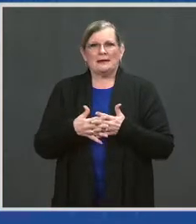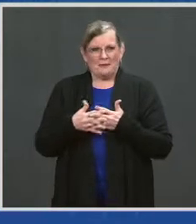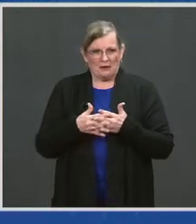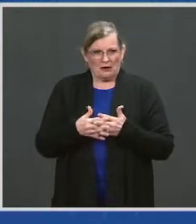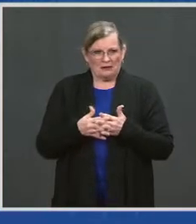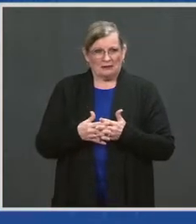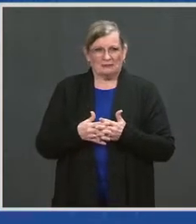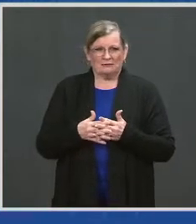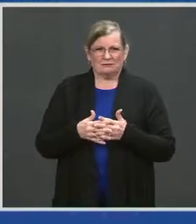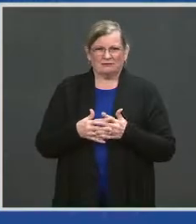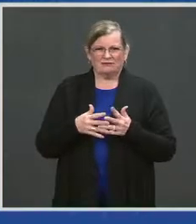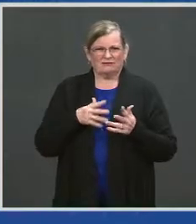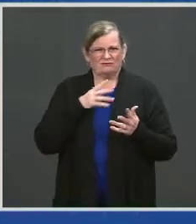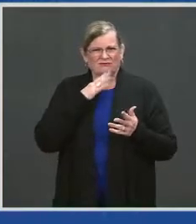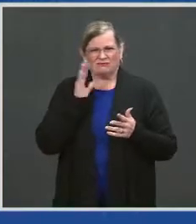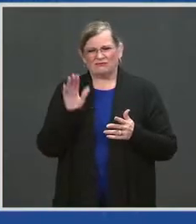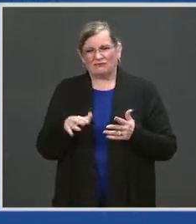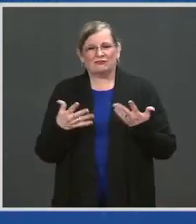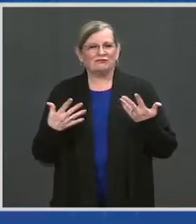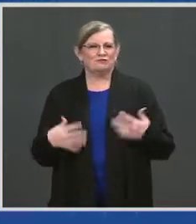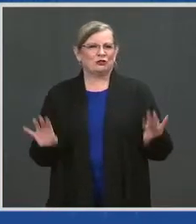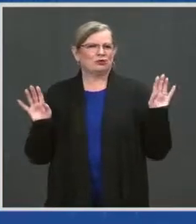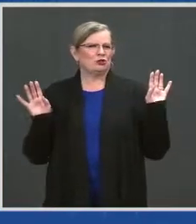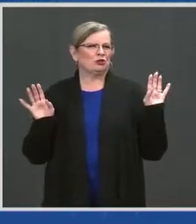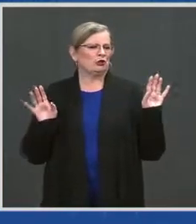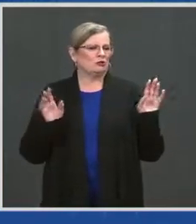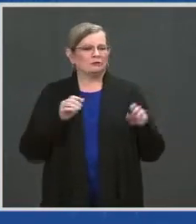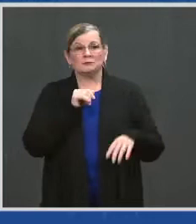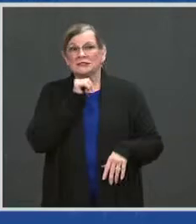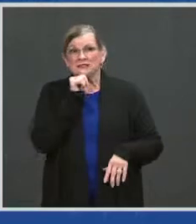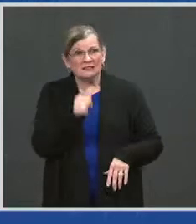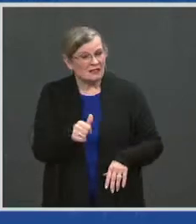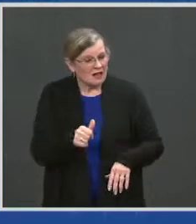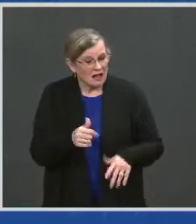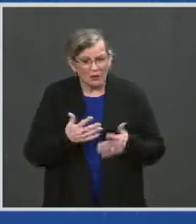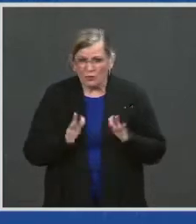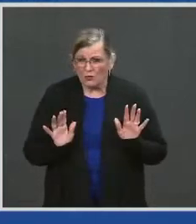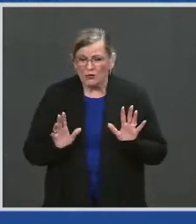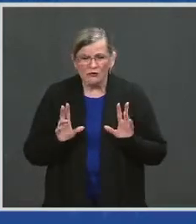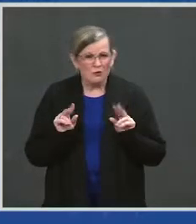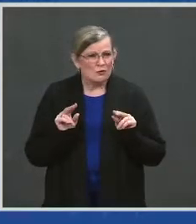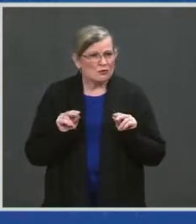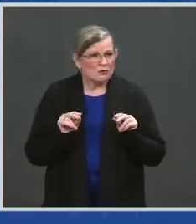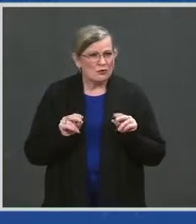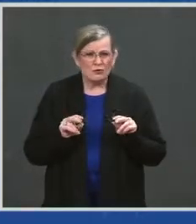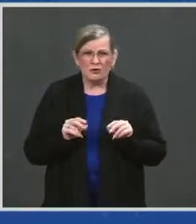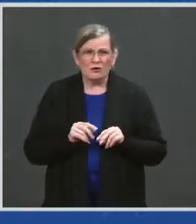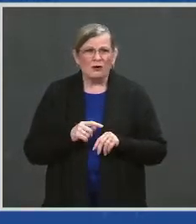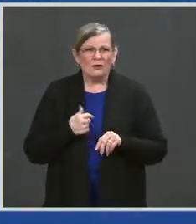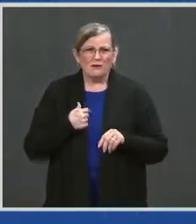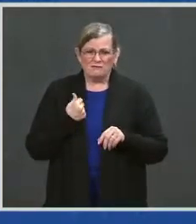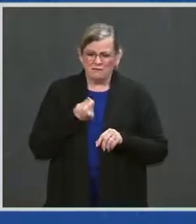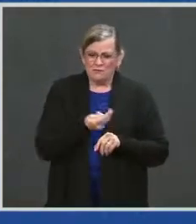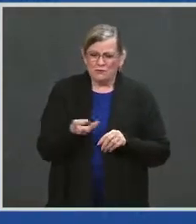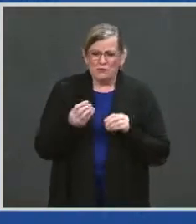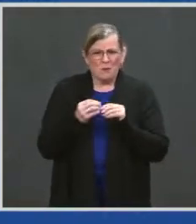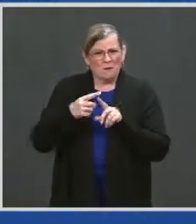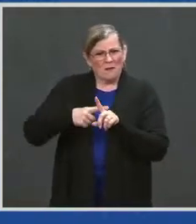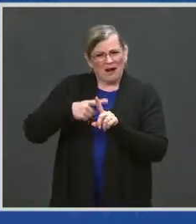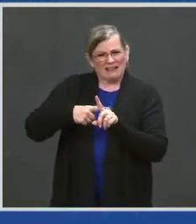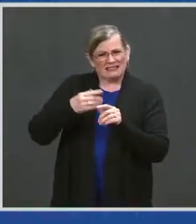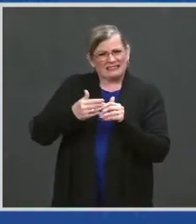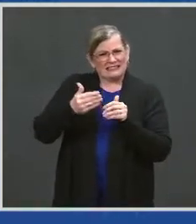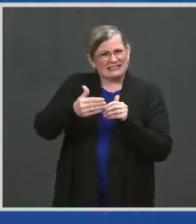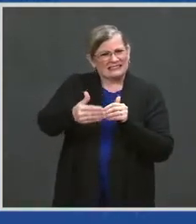people that if my administration did the hard work of getting shots to all Americans in the next few months, and if the American people continued to do their